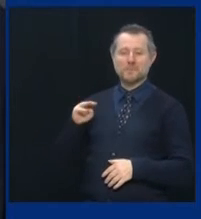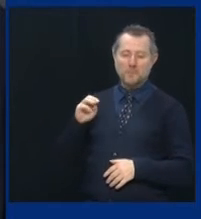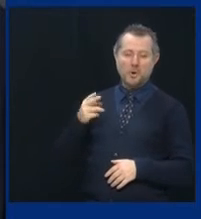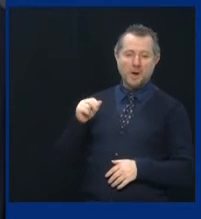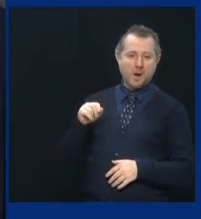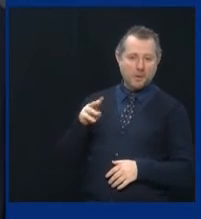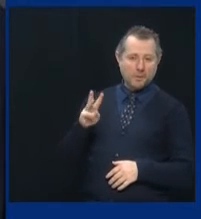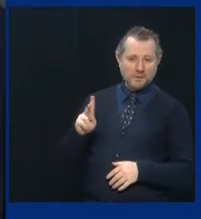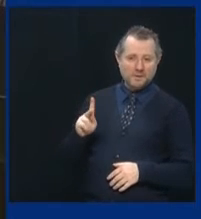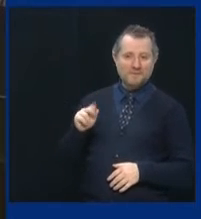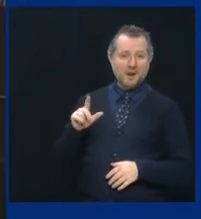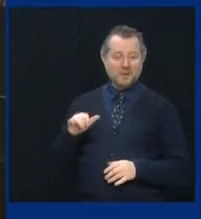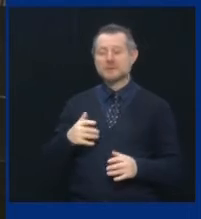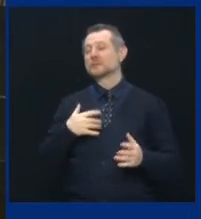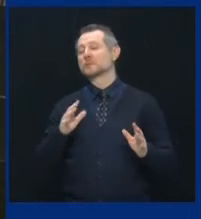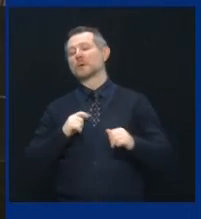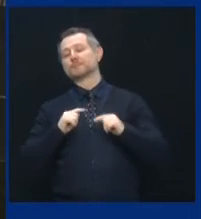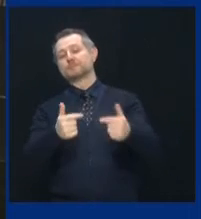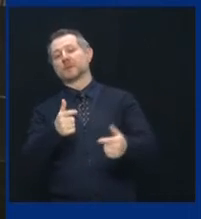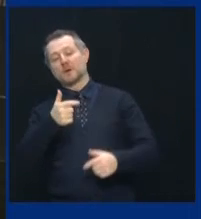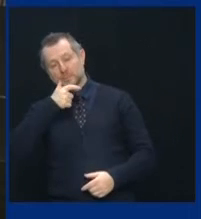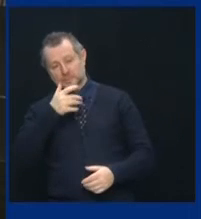question, operator.